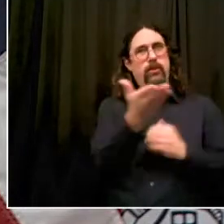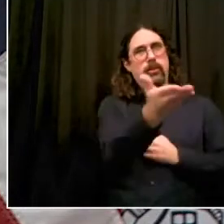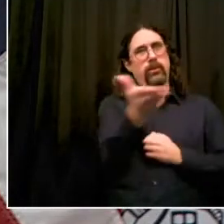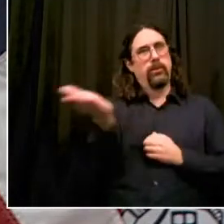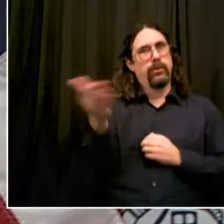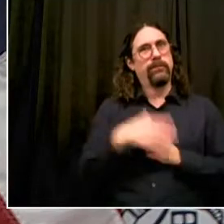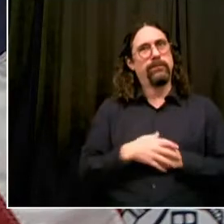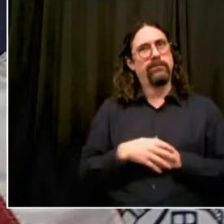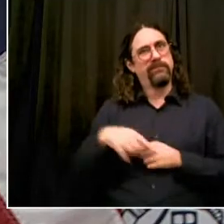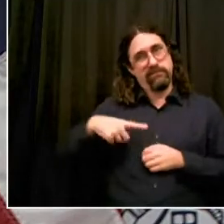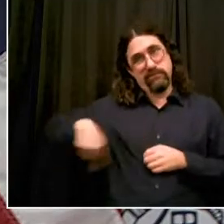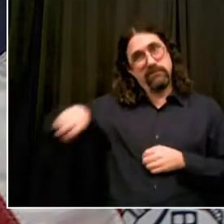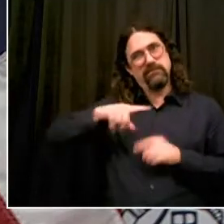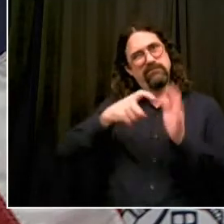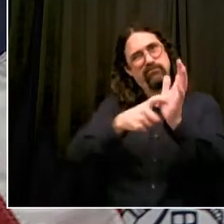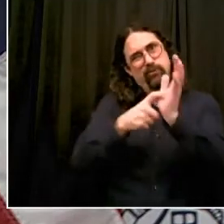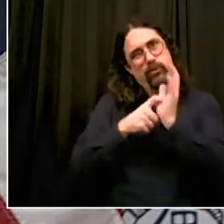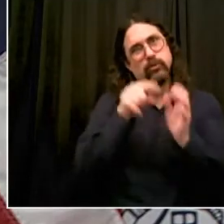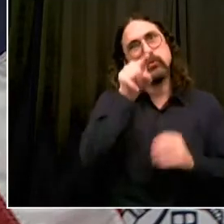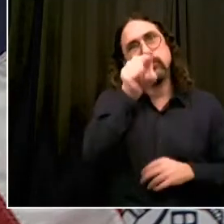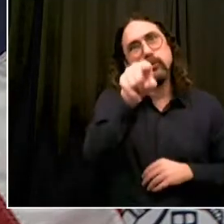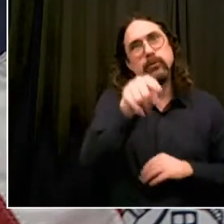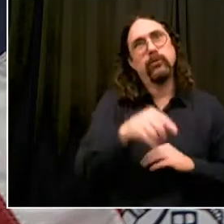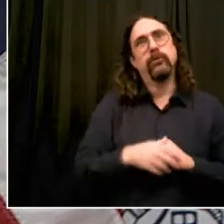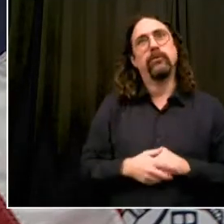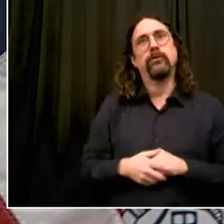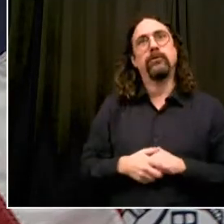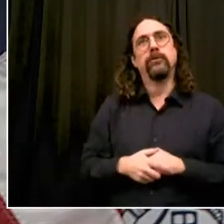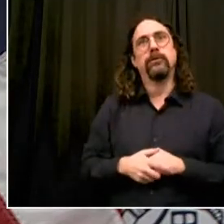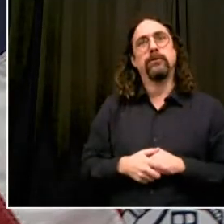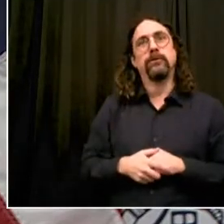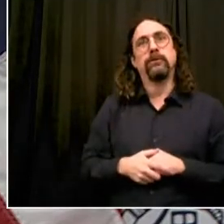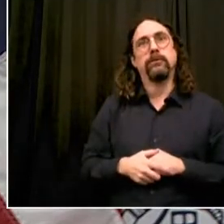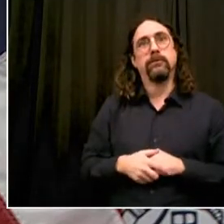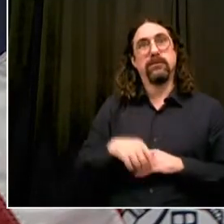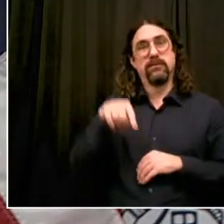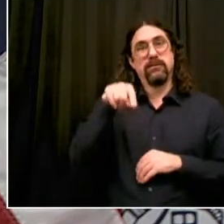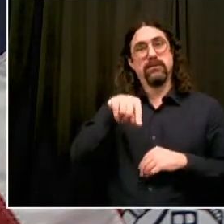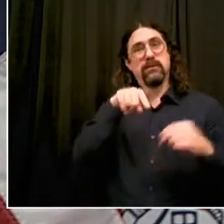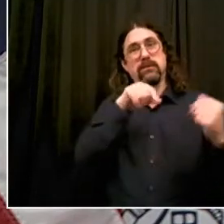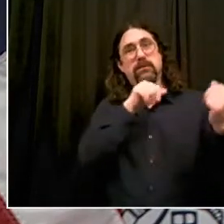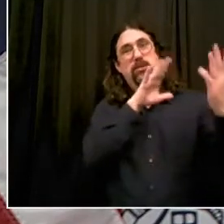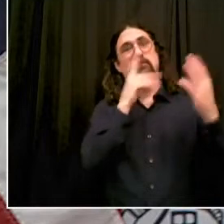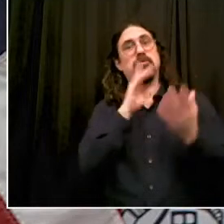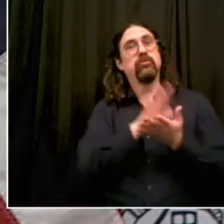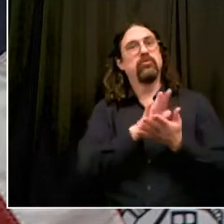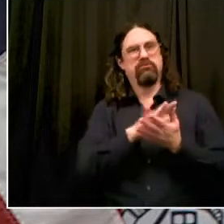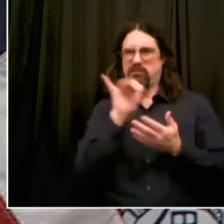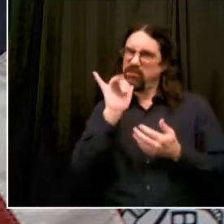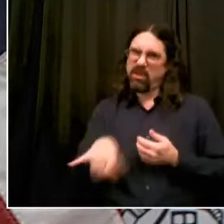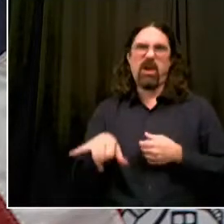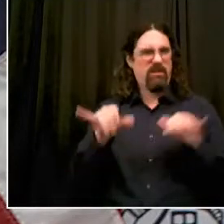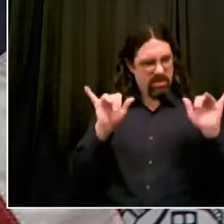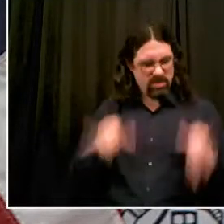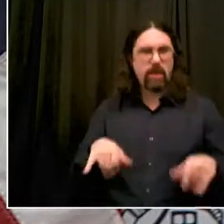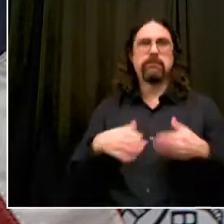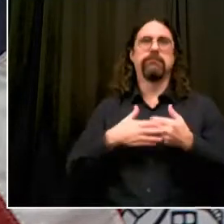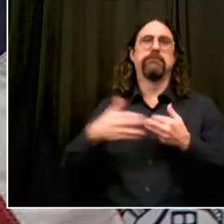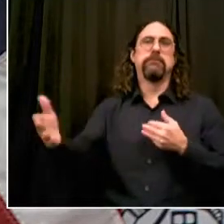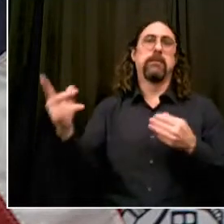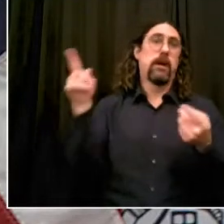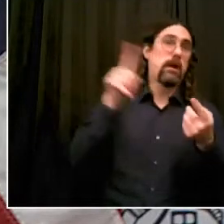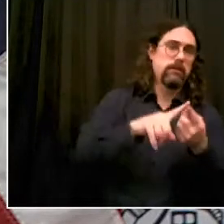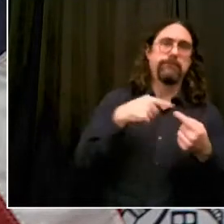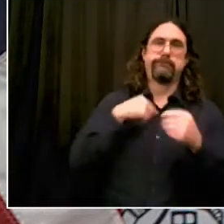distributed. It's still possible to bring back our schools for a huge number of kids 5 days a week in the spring if